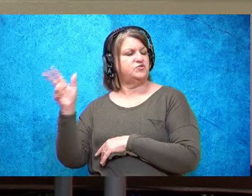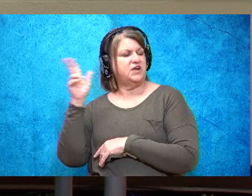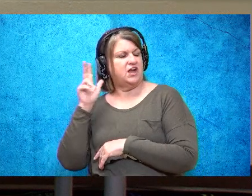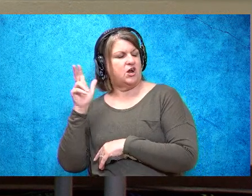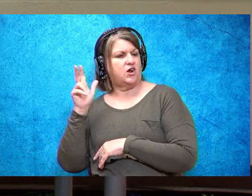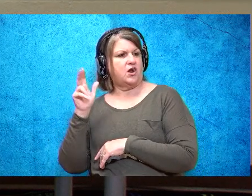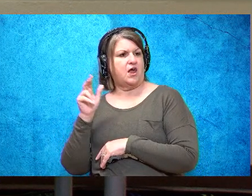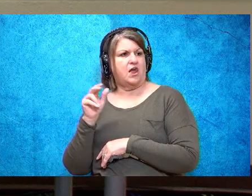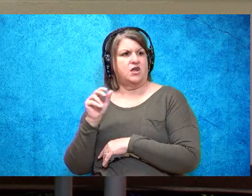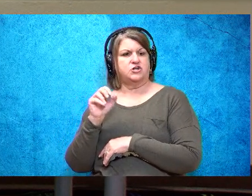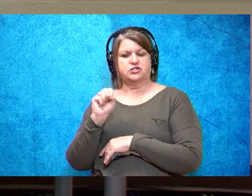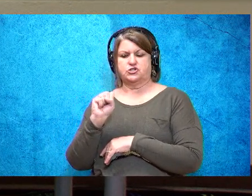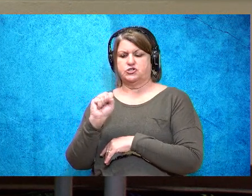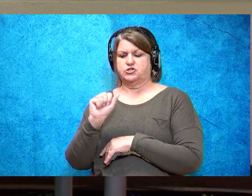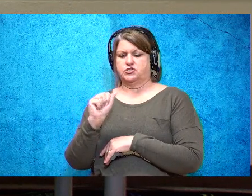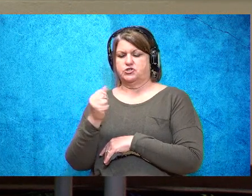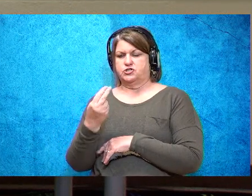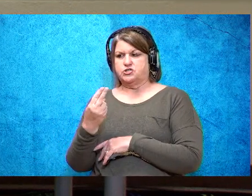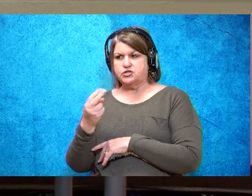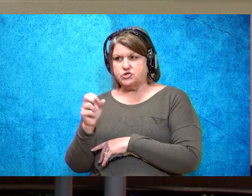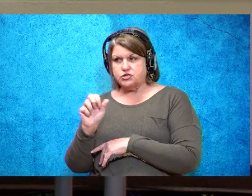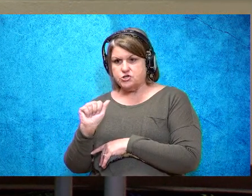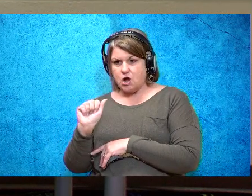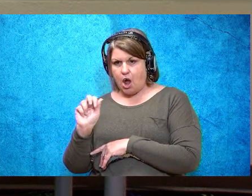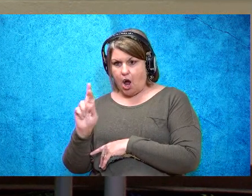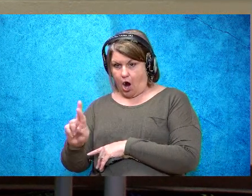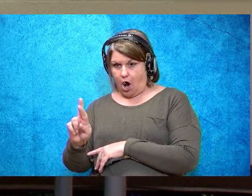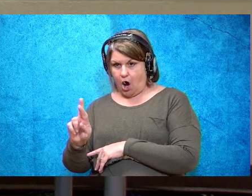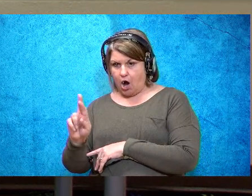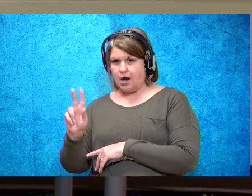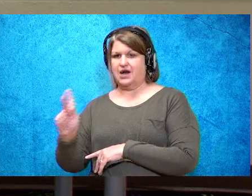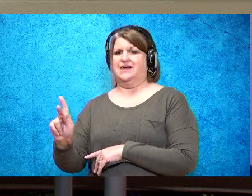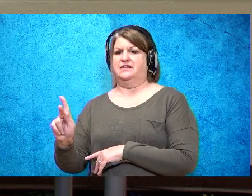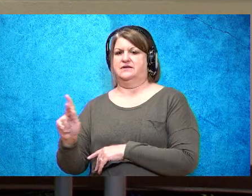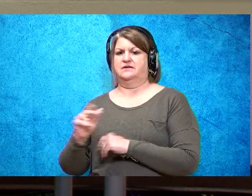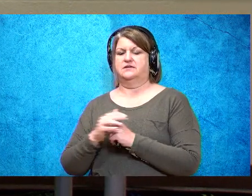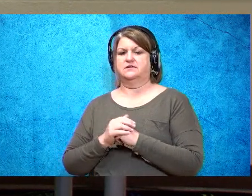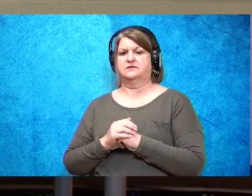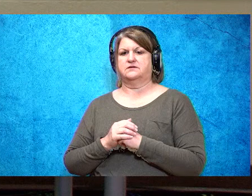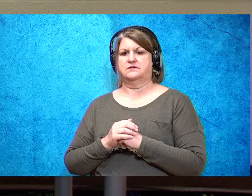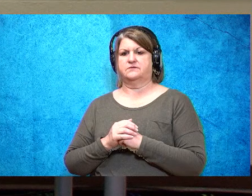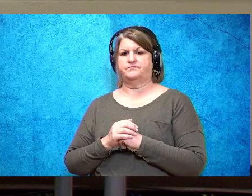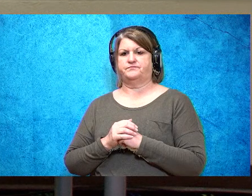Ark. Good job. Let's write the sounds that we hear in shark.